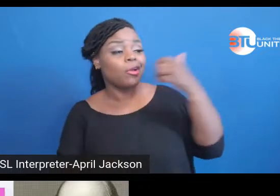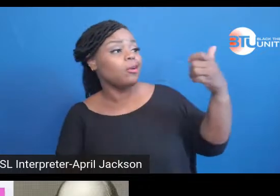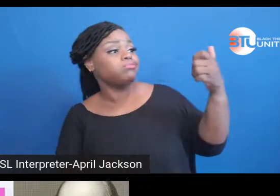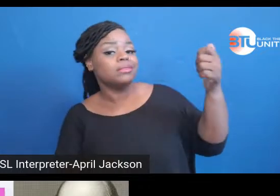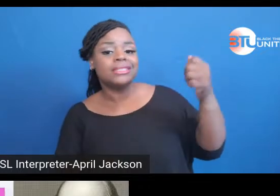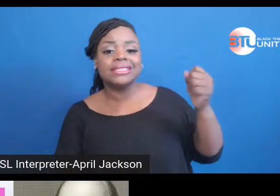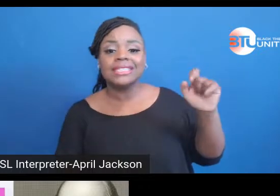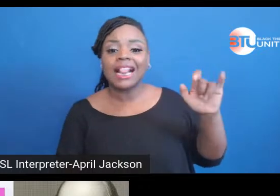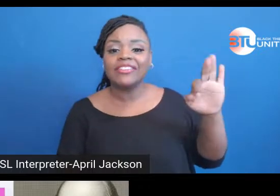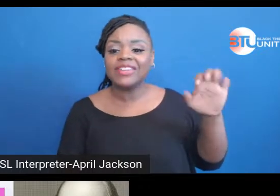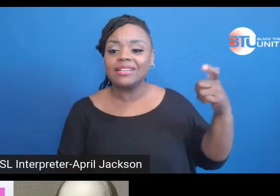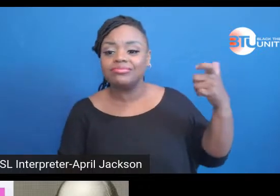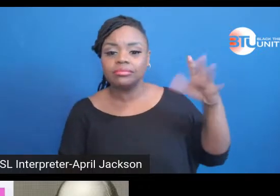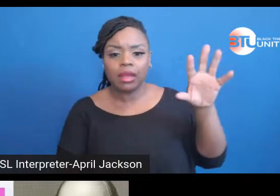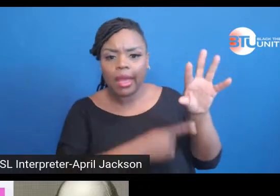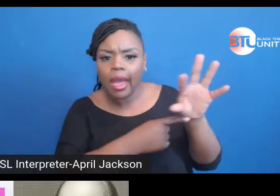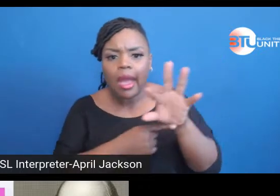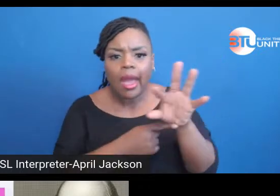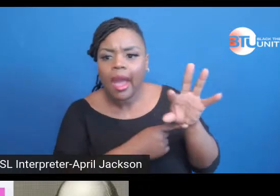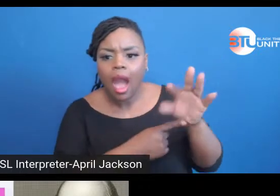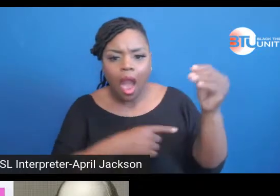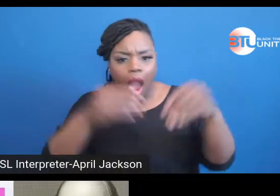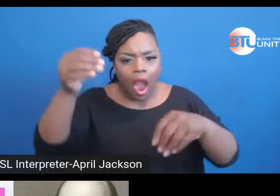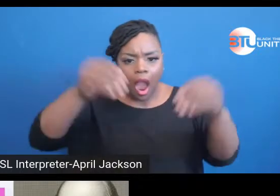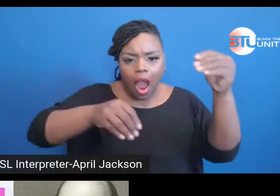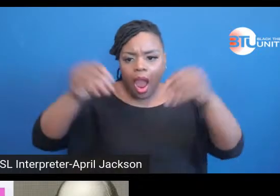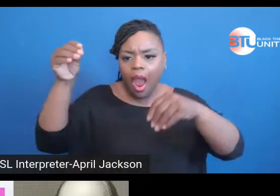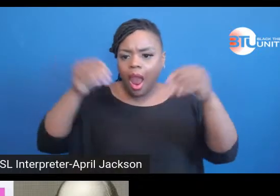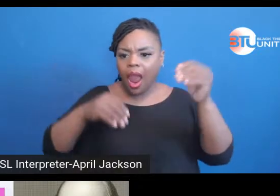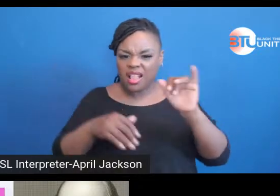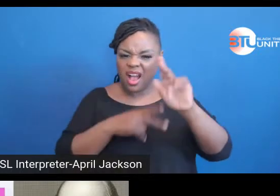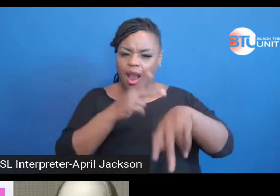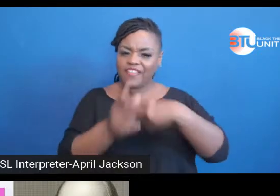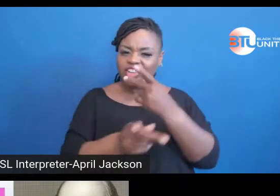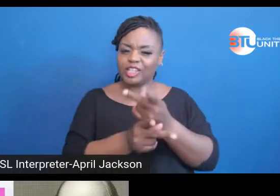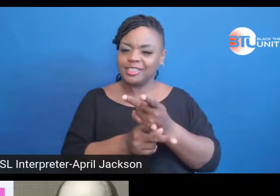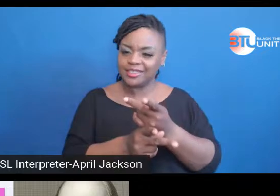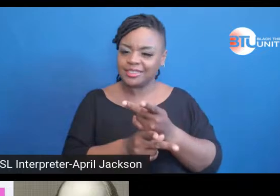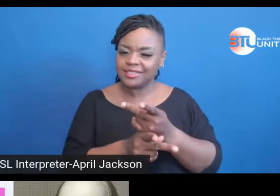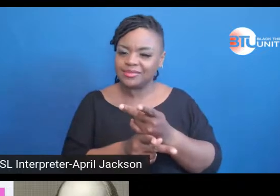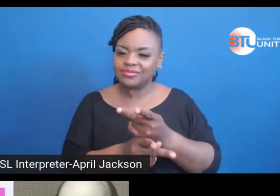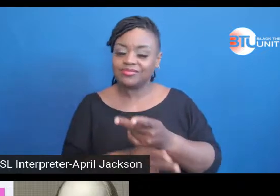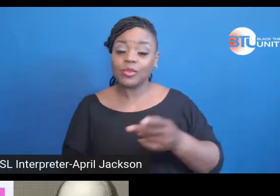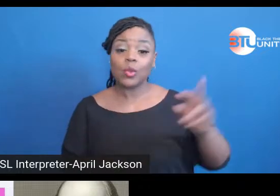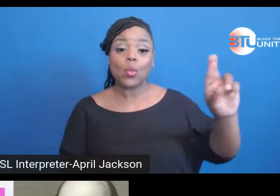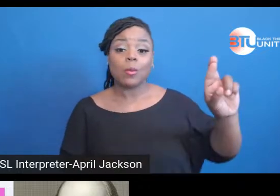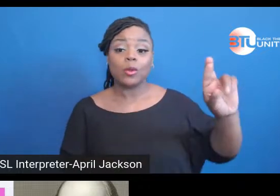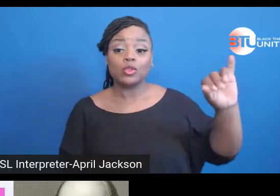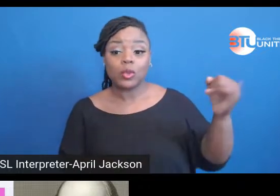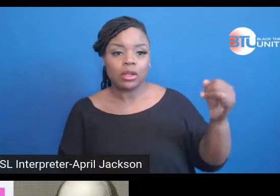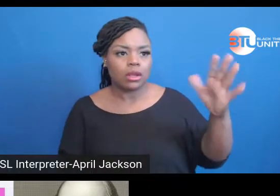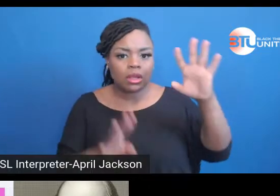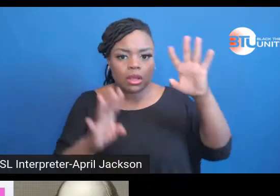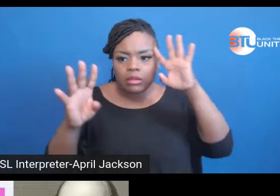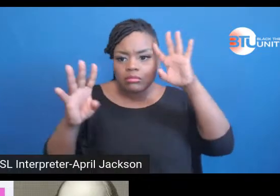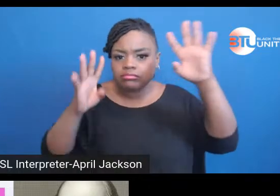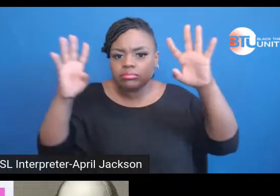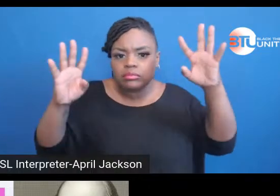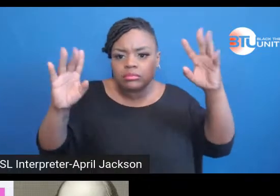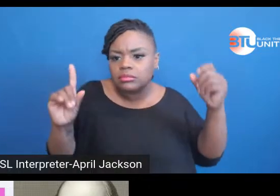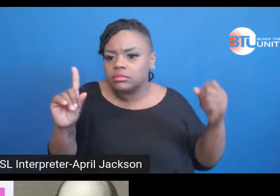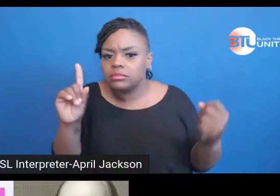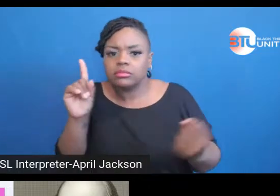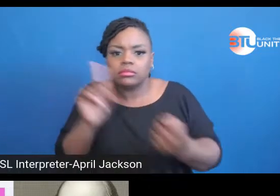this particular version, and hashtags of Romeo and Juliet. So it was really innovative. It was a way to, and they could do that